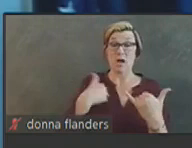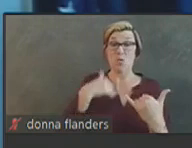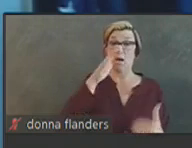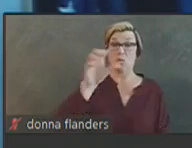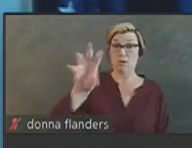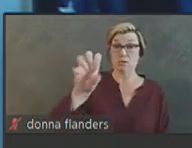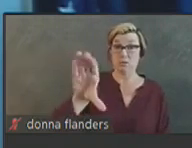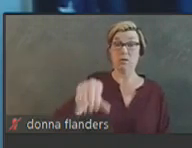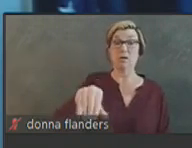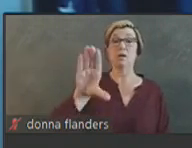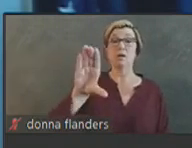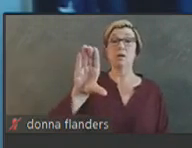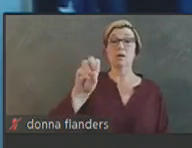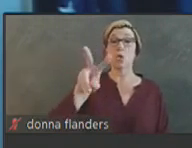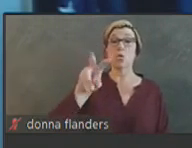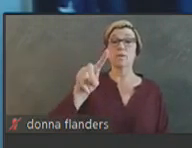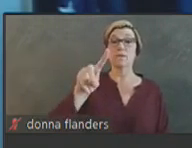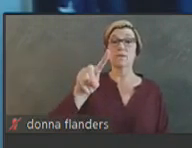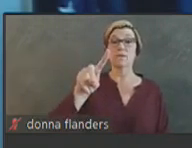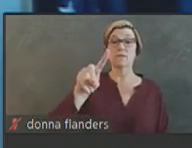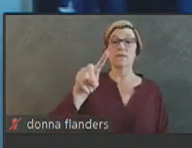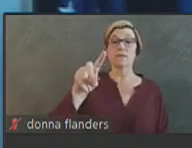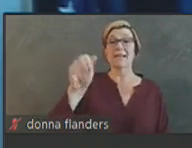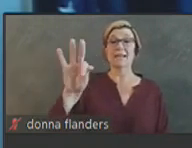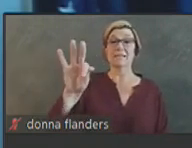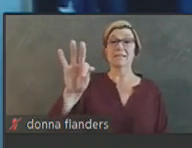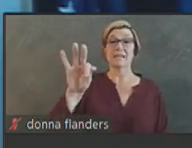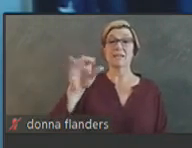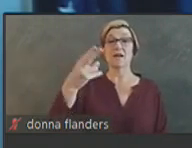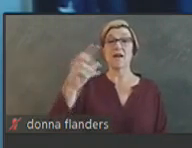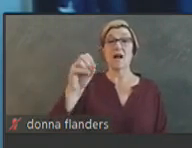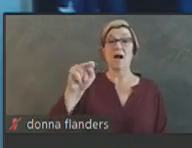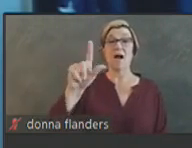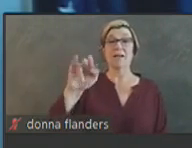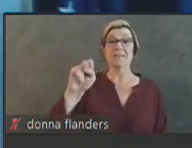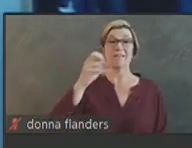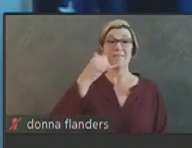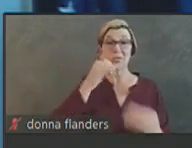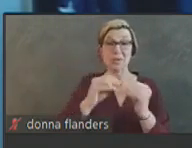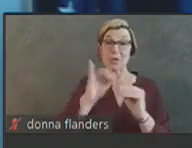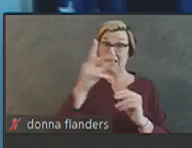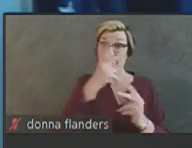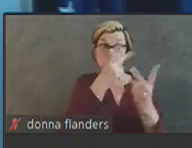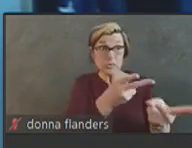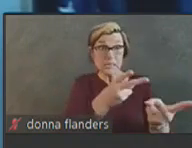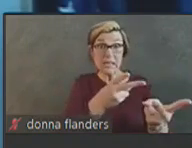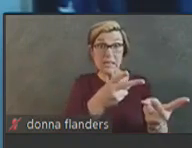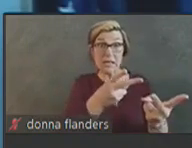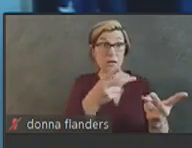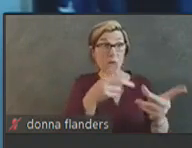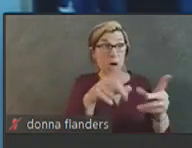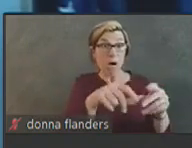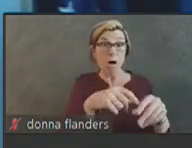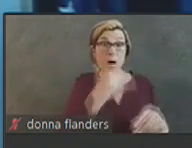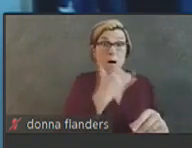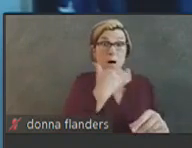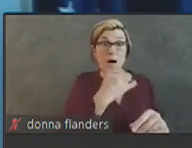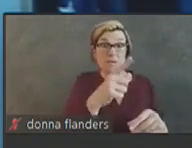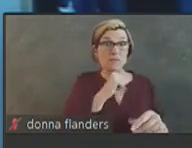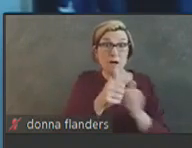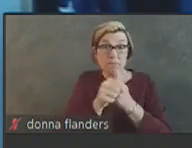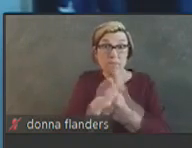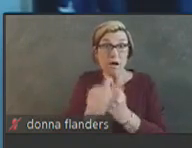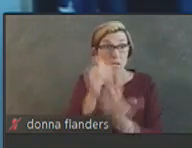see something, say something. We are very serious about ensuring that the citizens of DeKalb